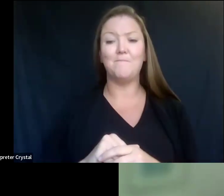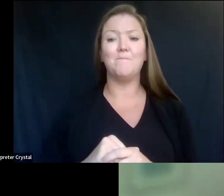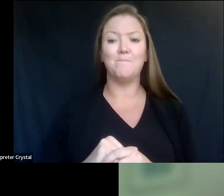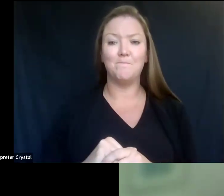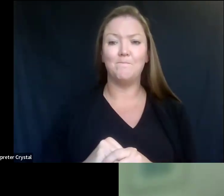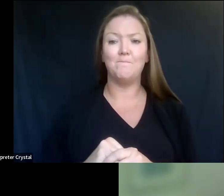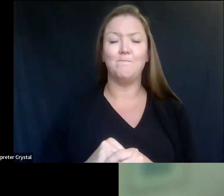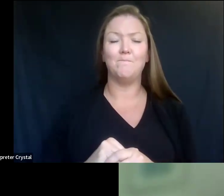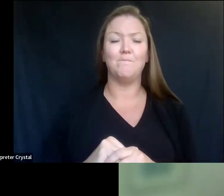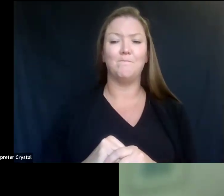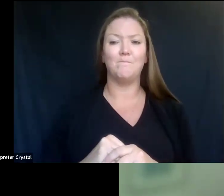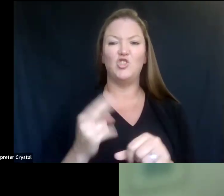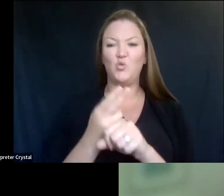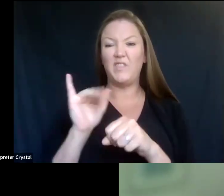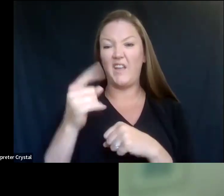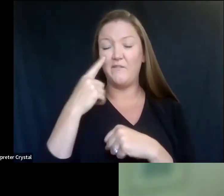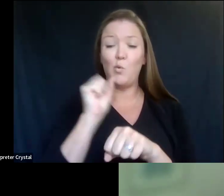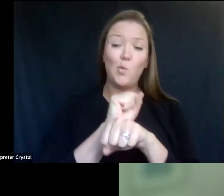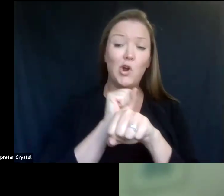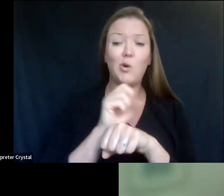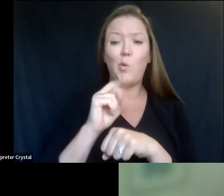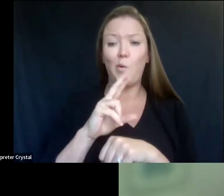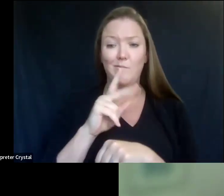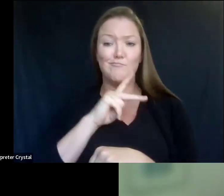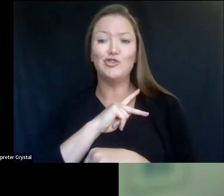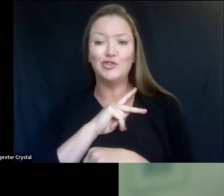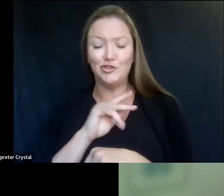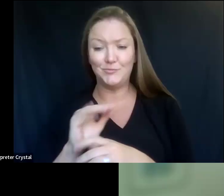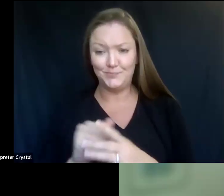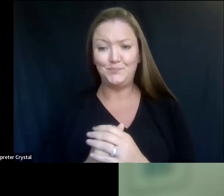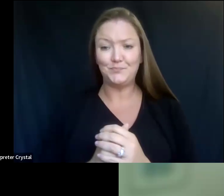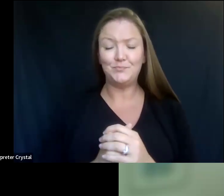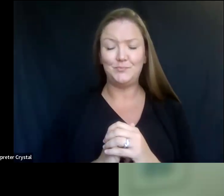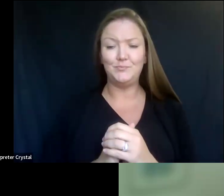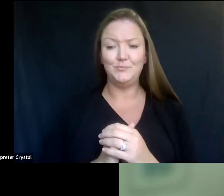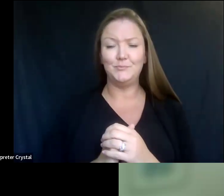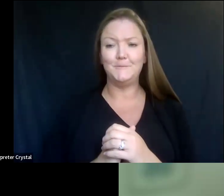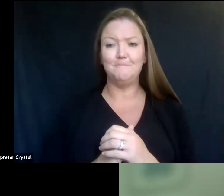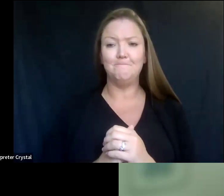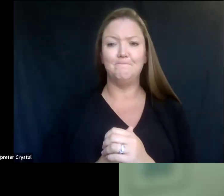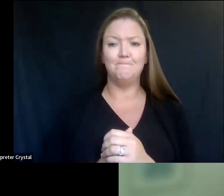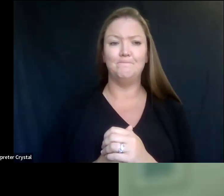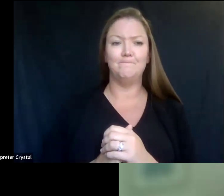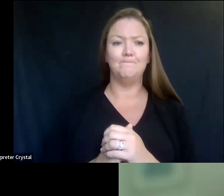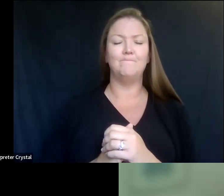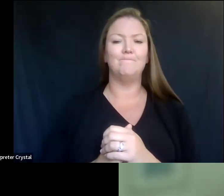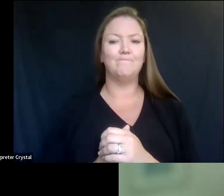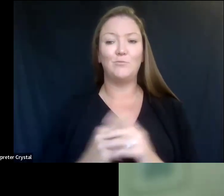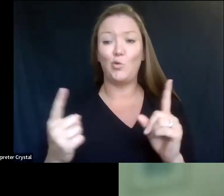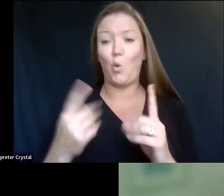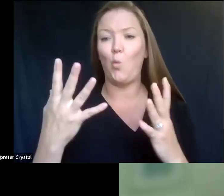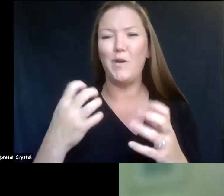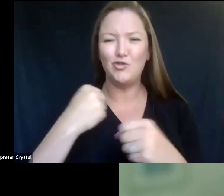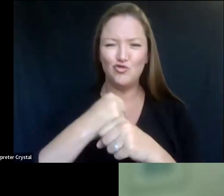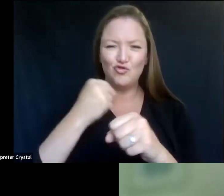for within, work or even for personal use, right? To whether it's to create something, to